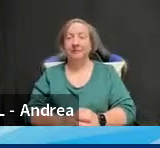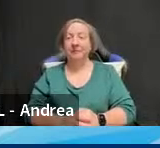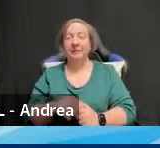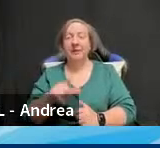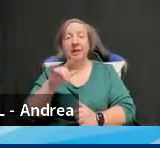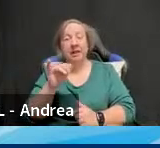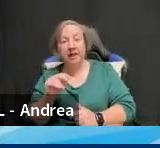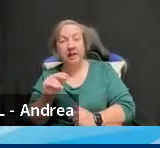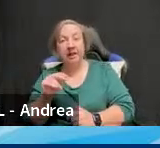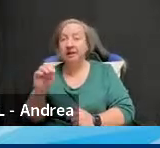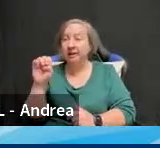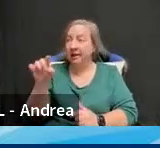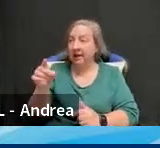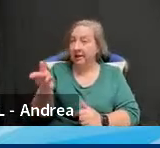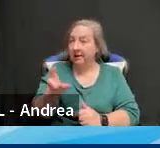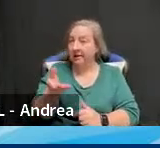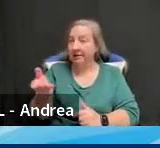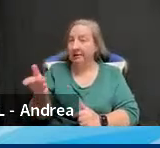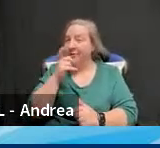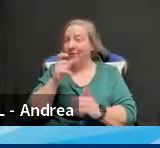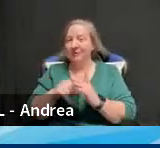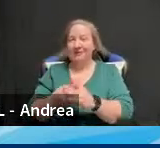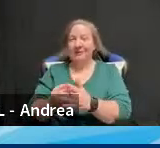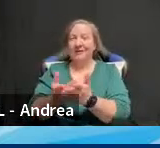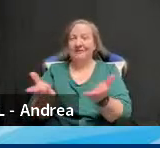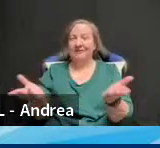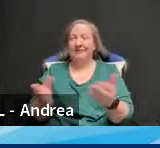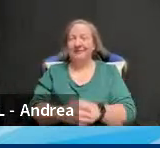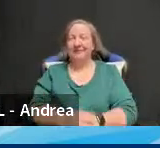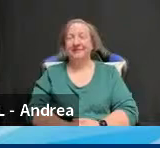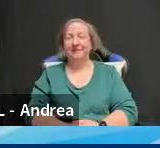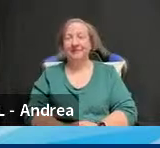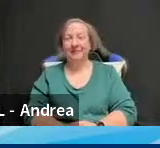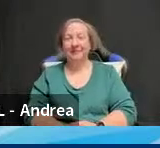Lynn or Ed? Who's going to kick us off?